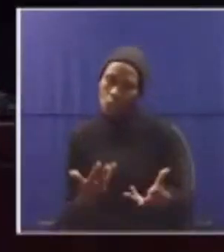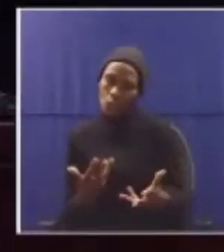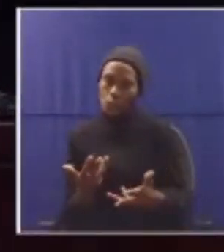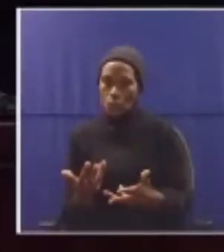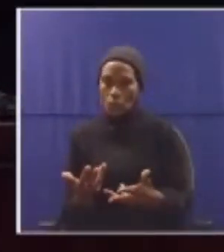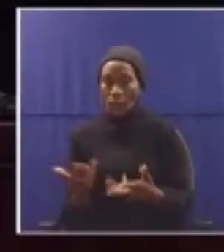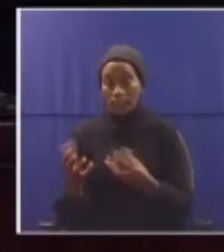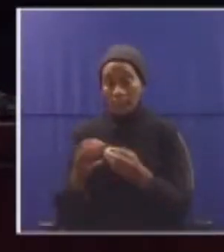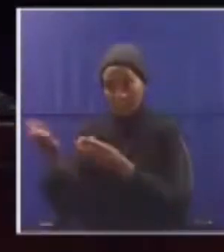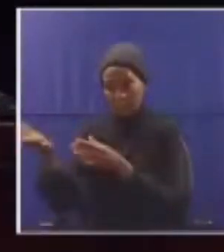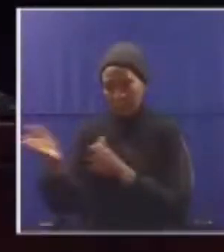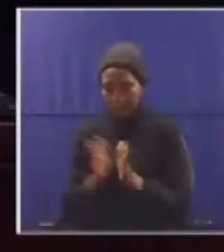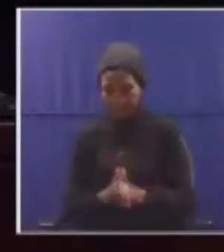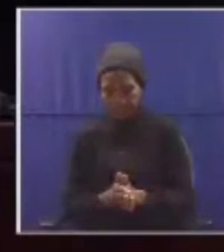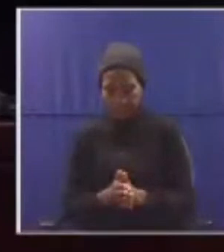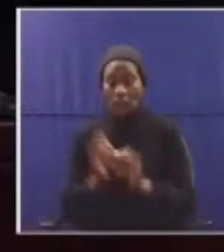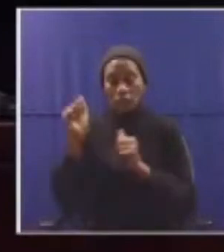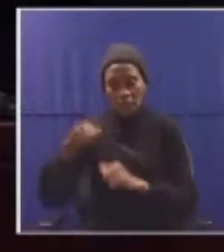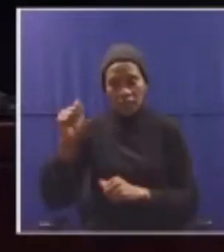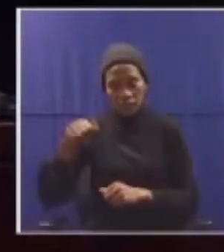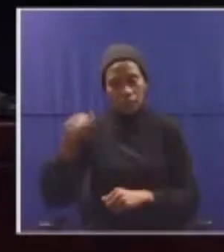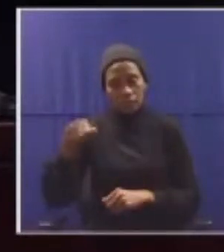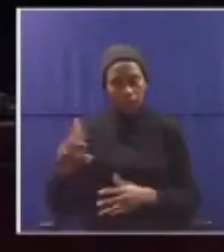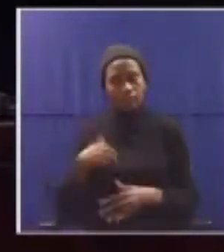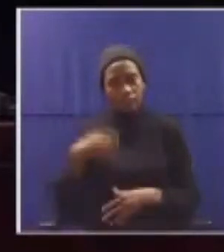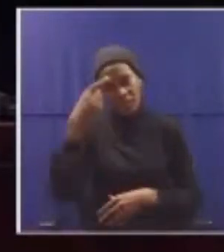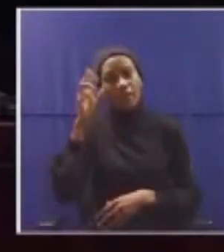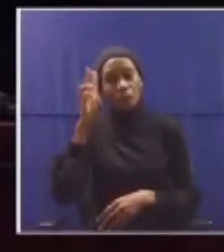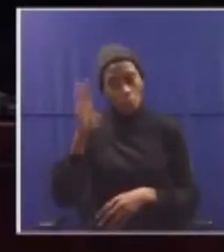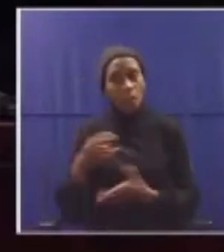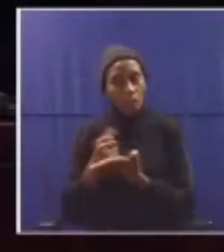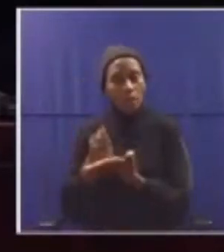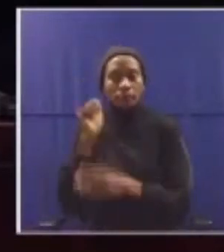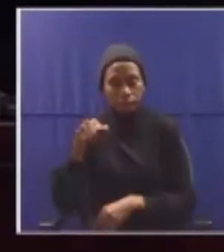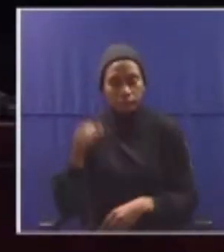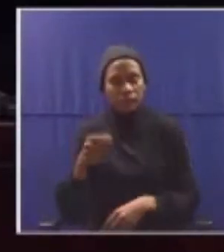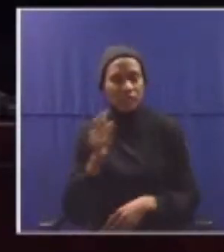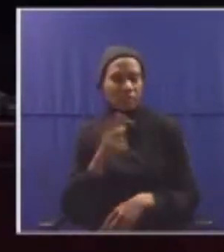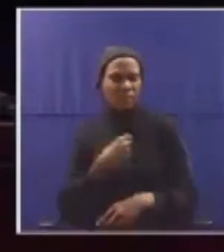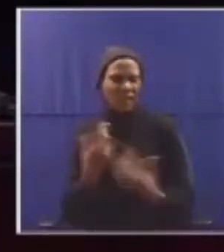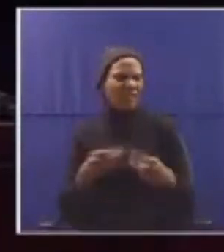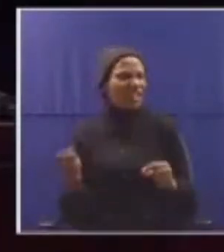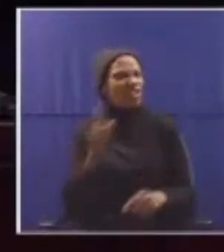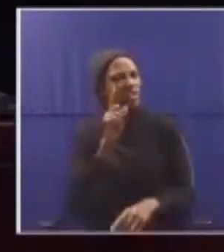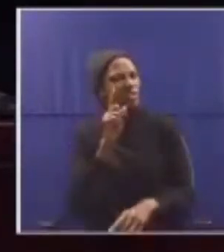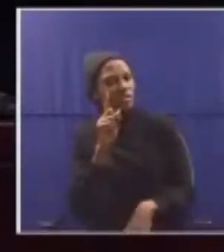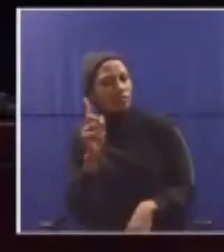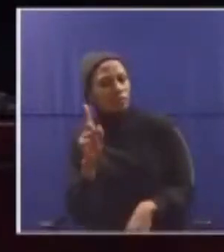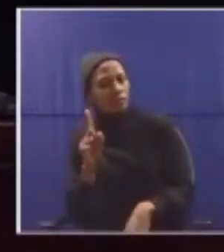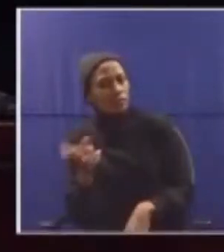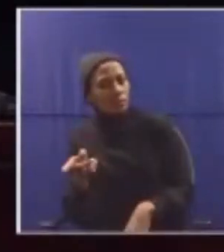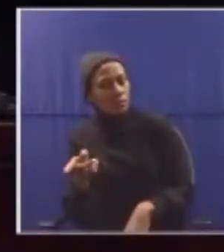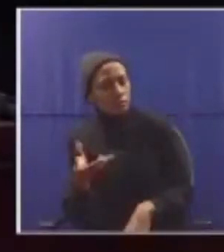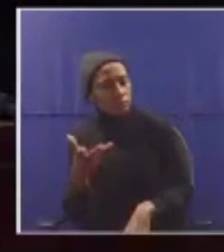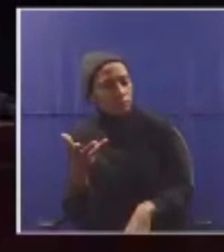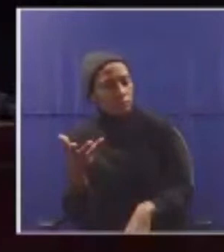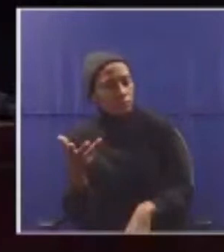Honorable Simang. Yes, indeed, I think it will. I've actually looked at